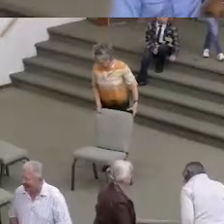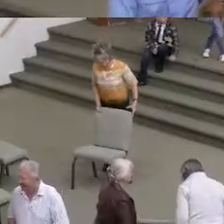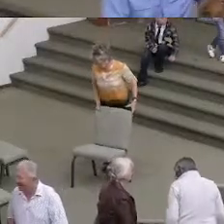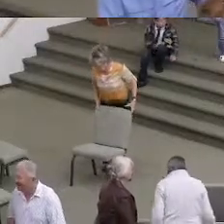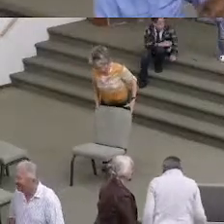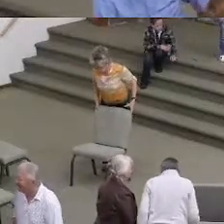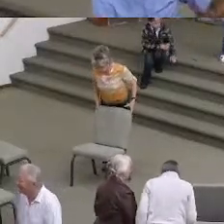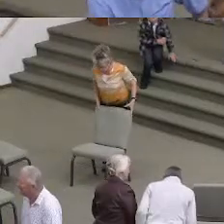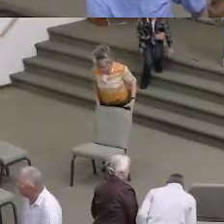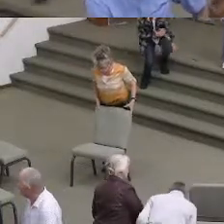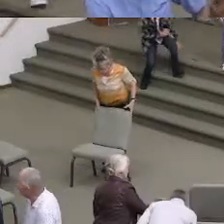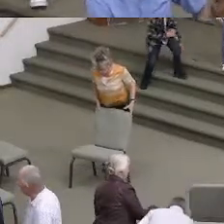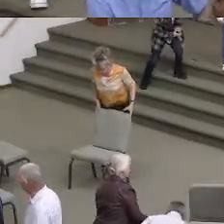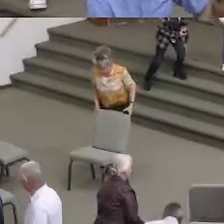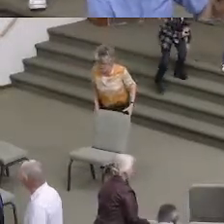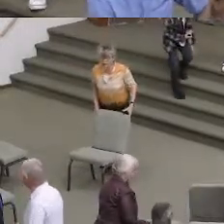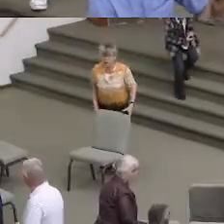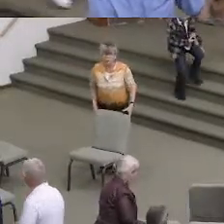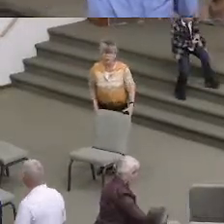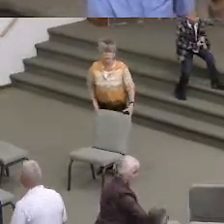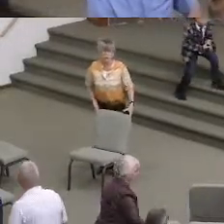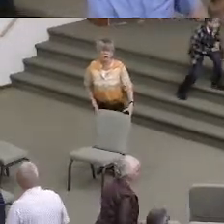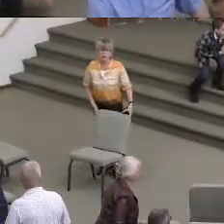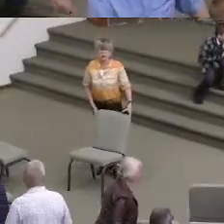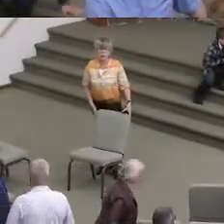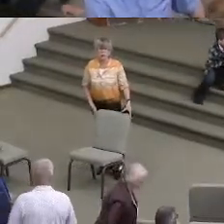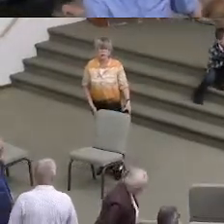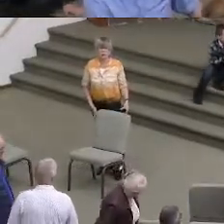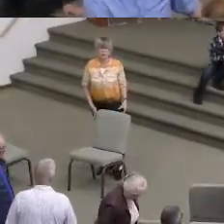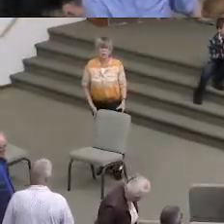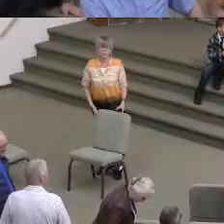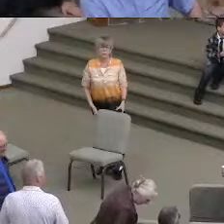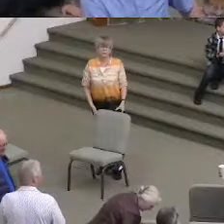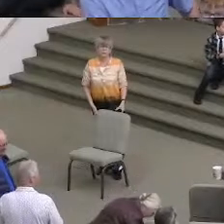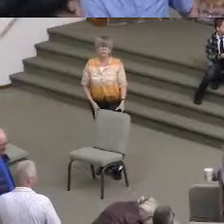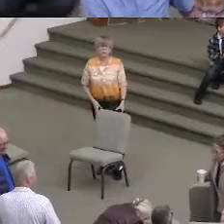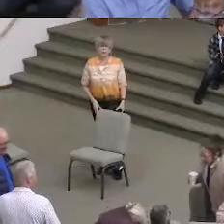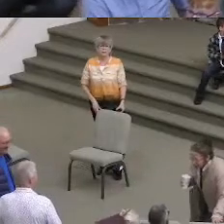Somebody up there named Mark broke the countdown timer.